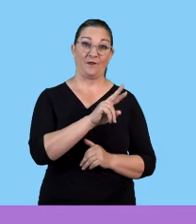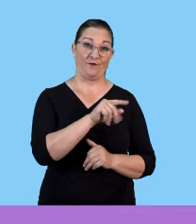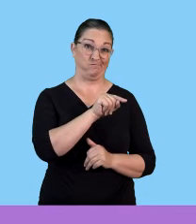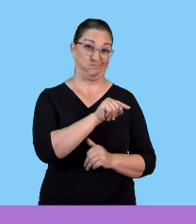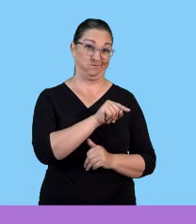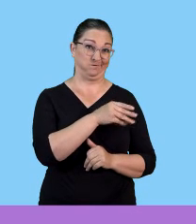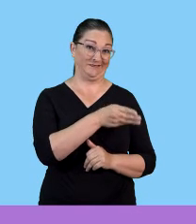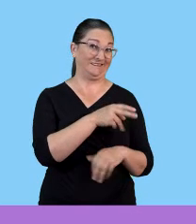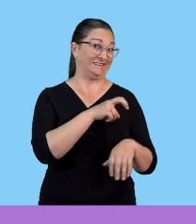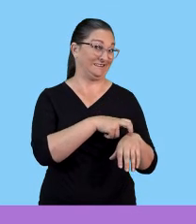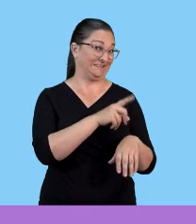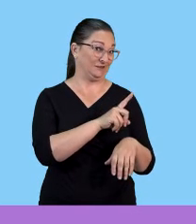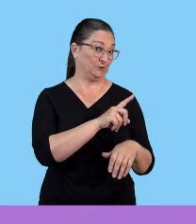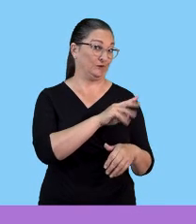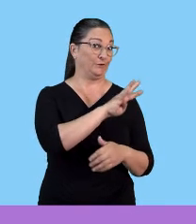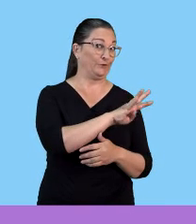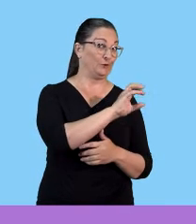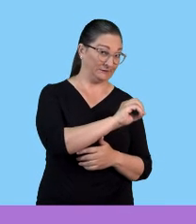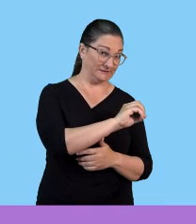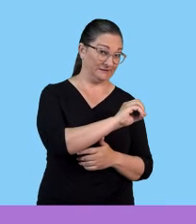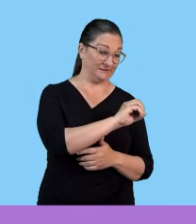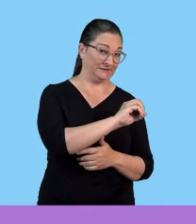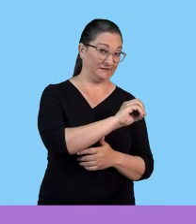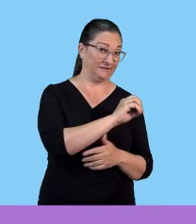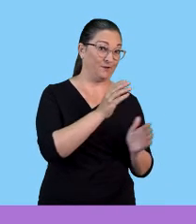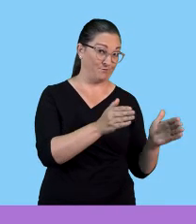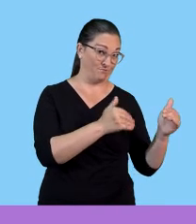all right, for him, he needed 40